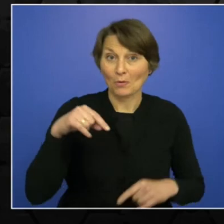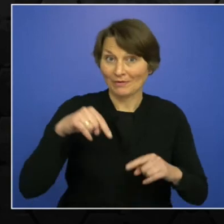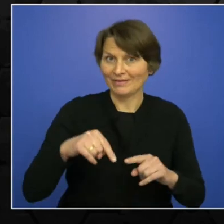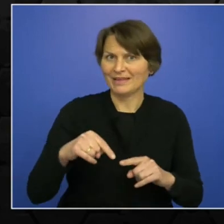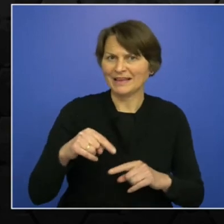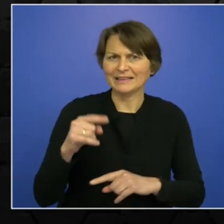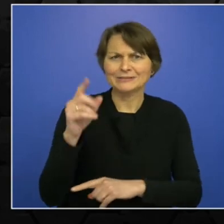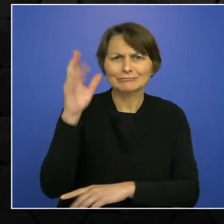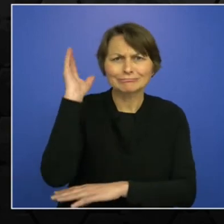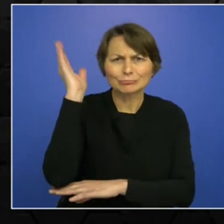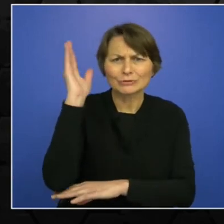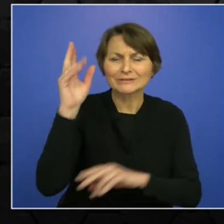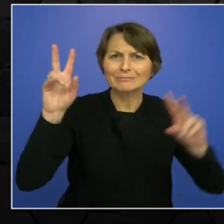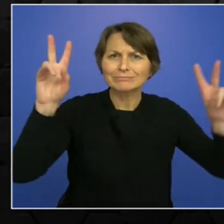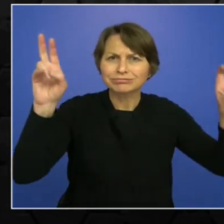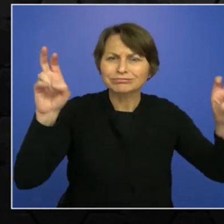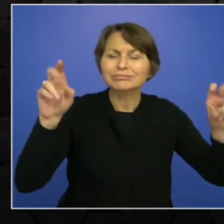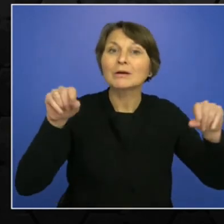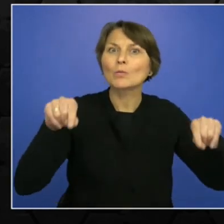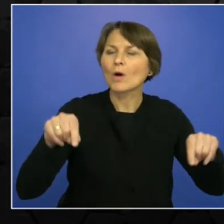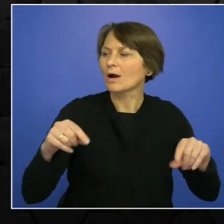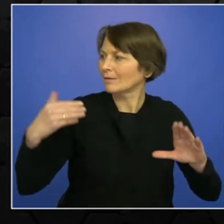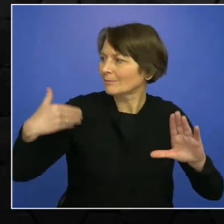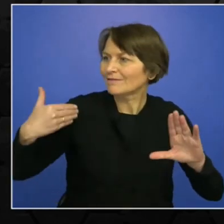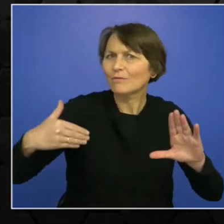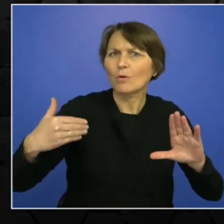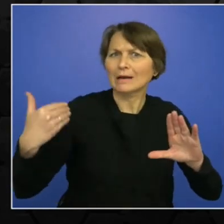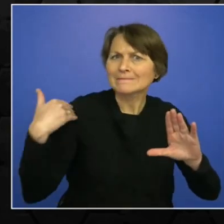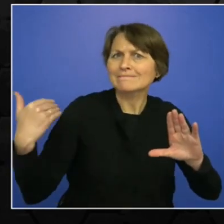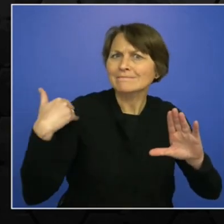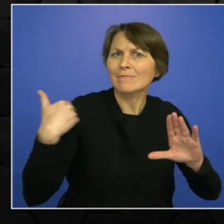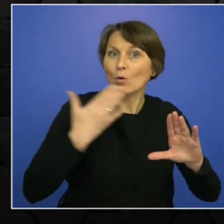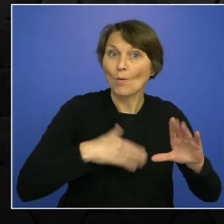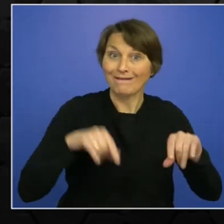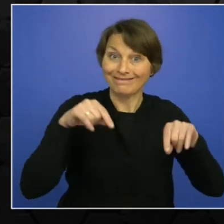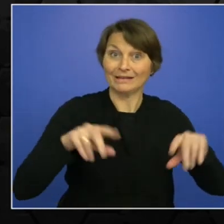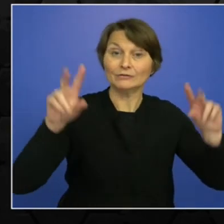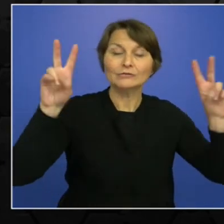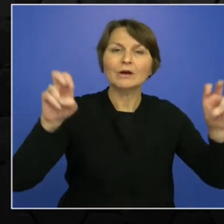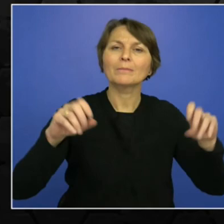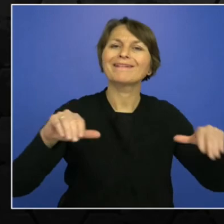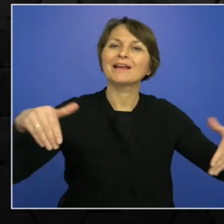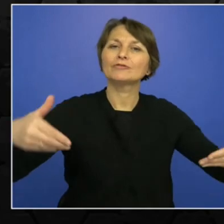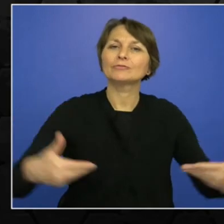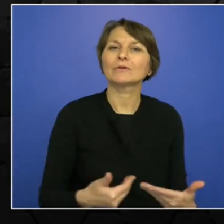which is Introduction to ML. Even before this session, we had questions related to this session.